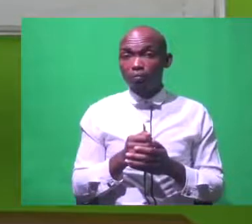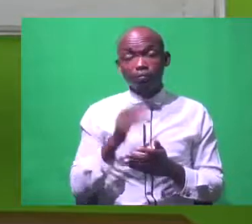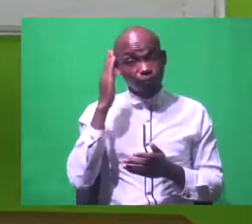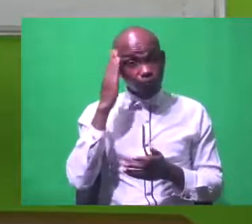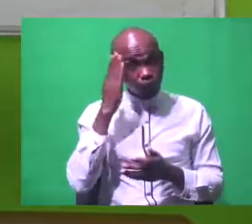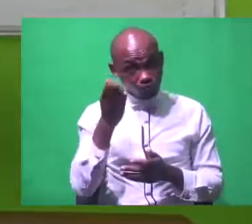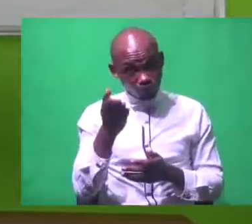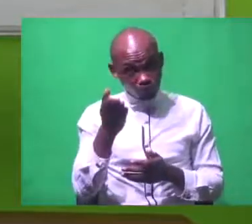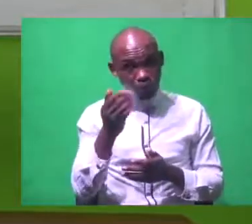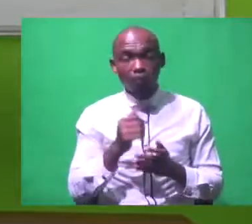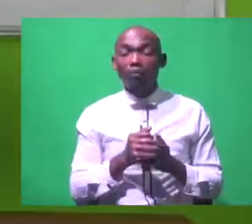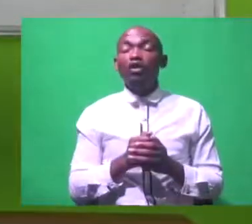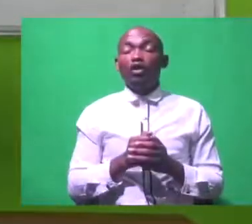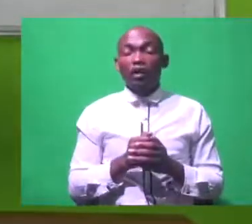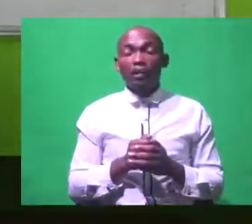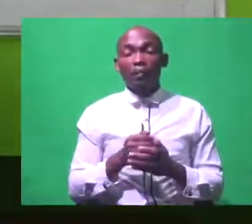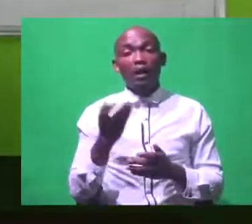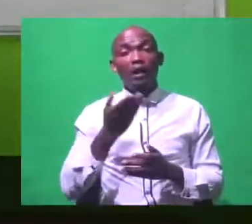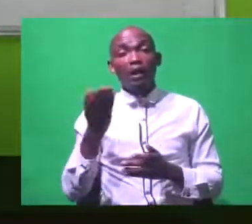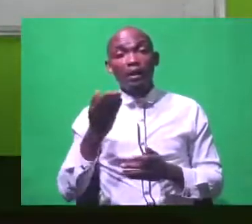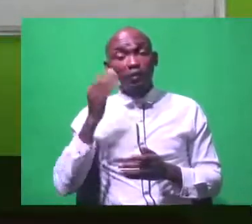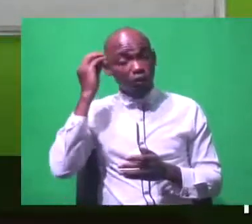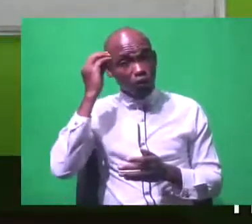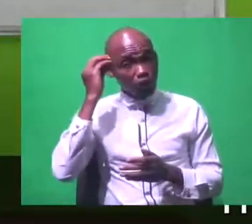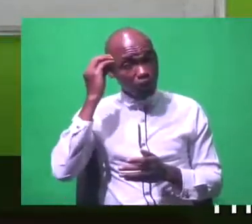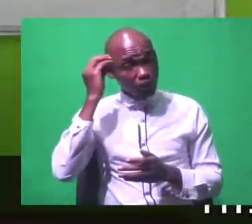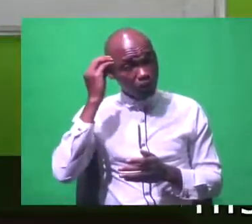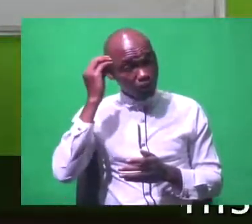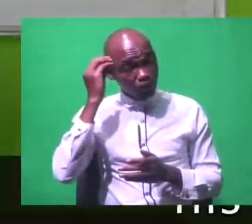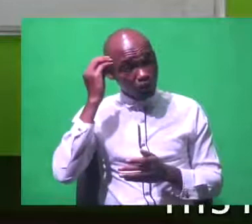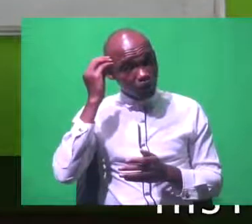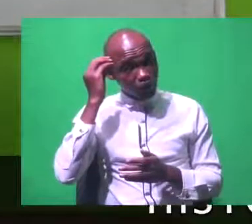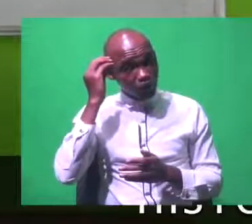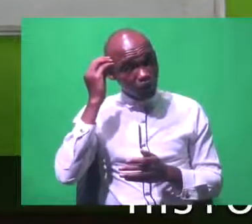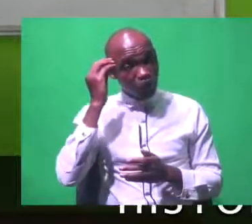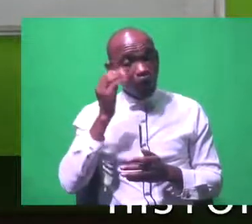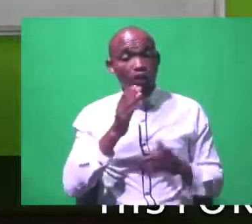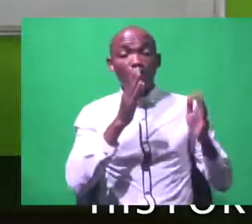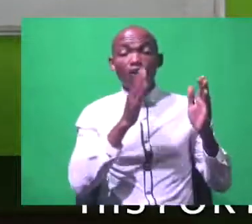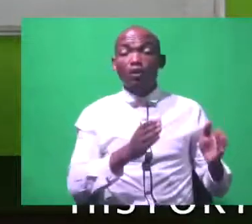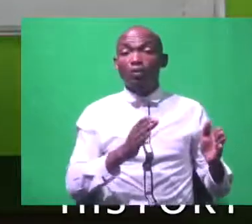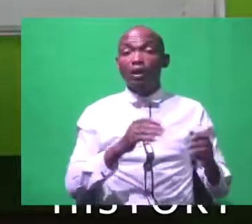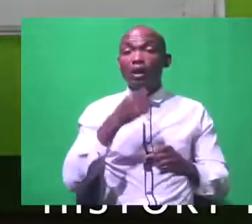Okay. Another concept is human labor.